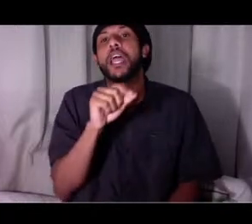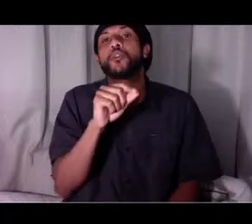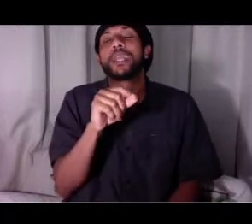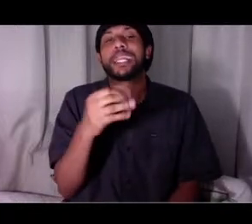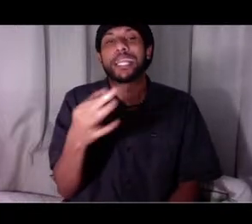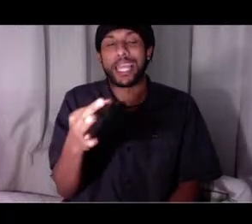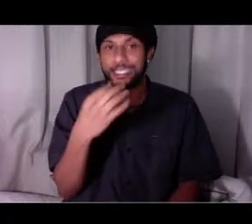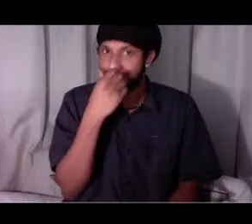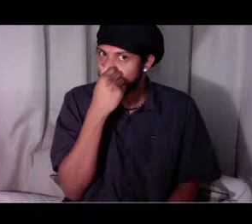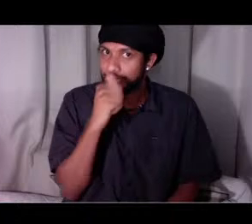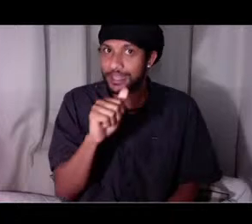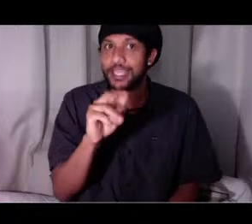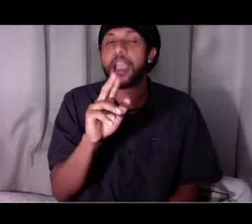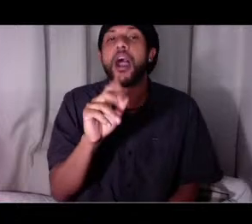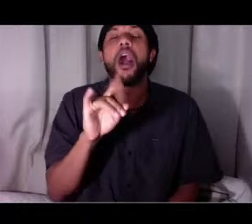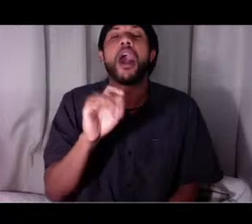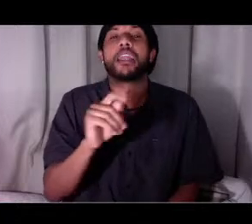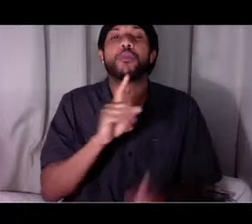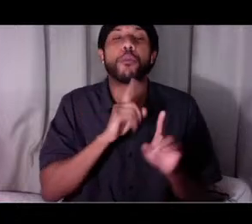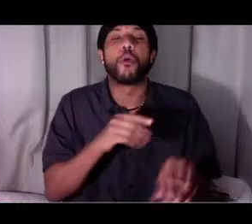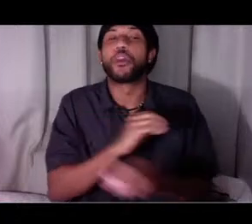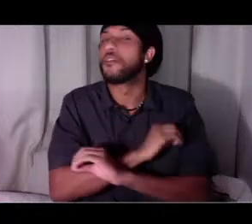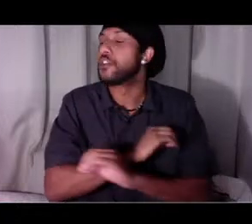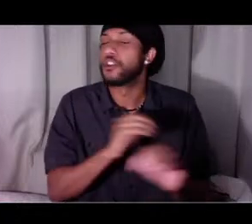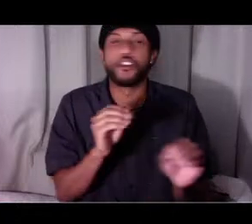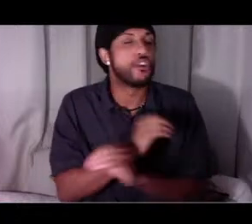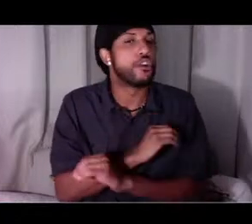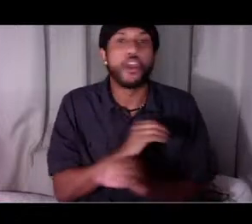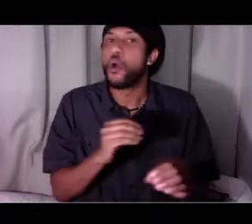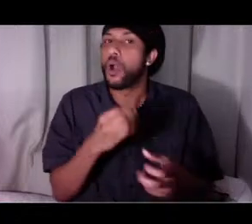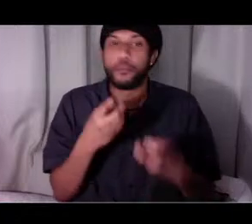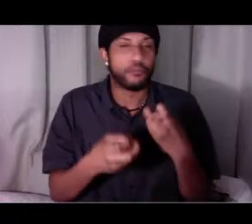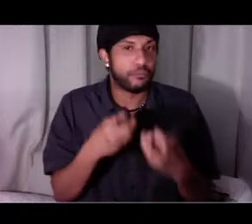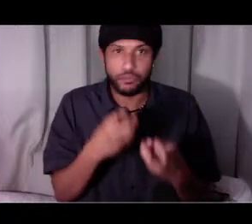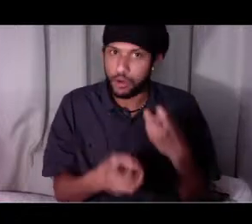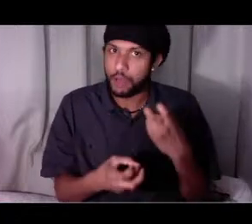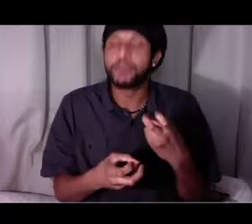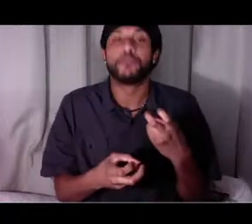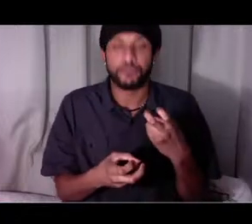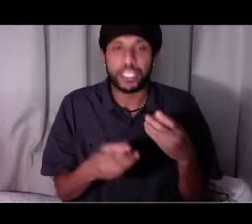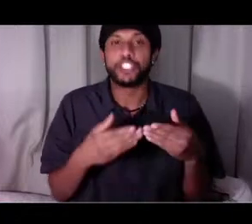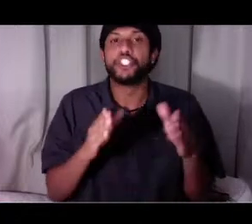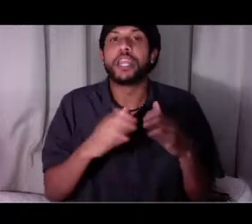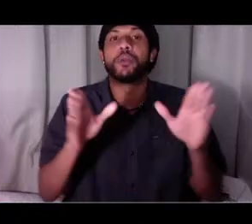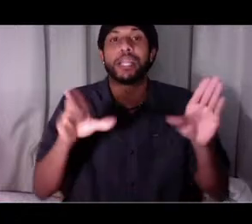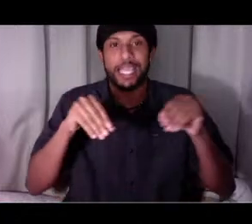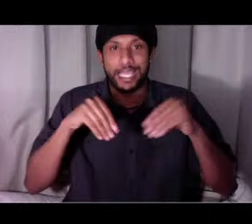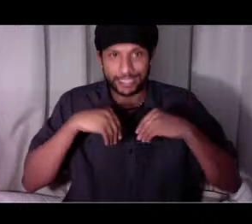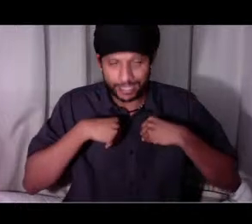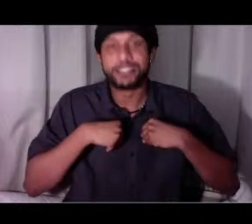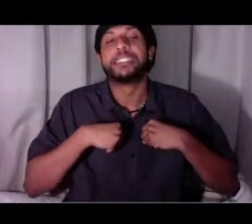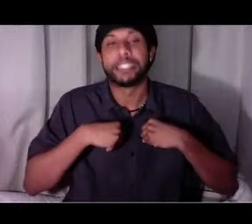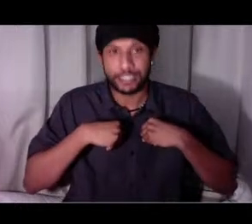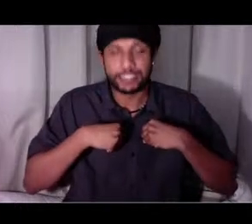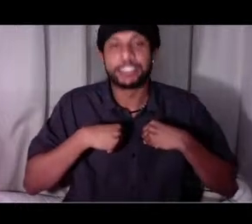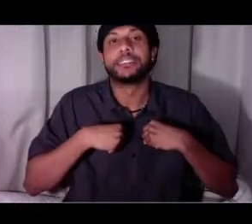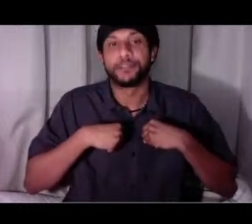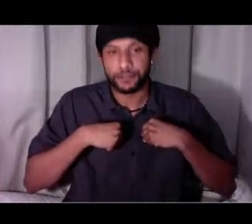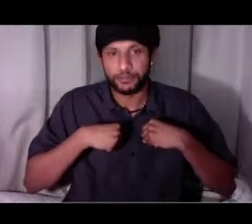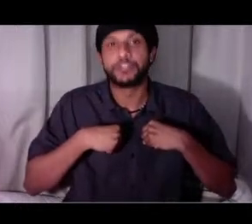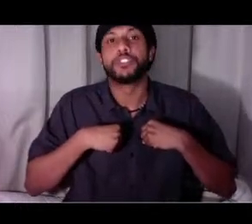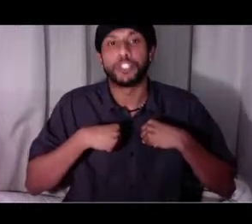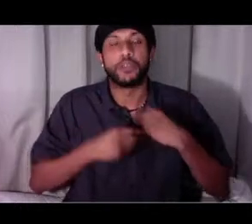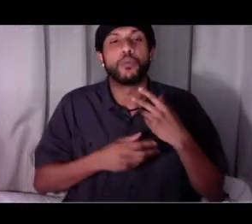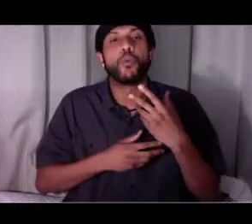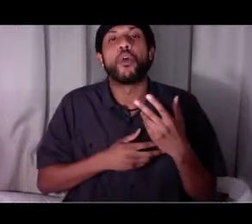audit report found no instances of non-compliance and found that all generally accepted accounting principles were